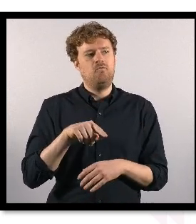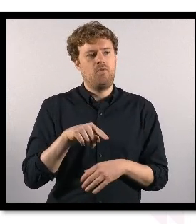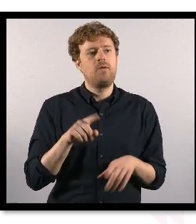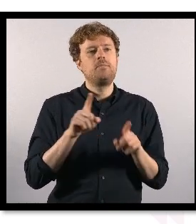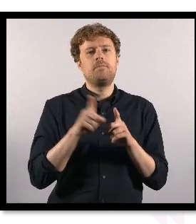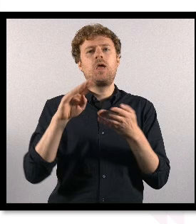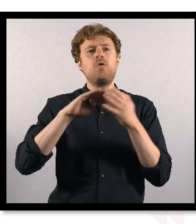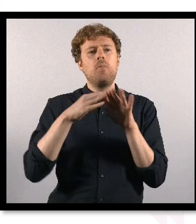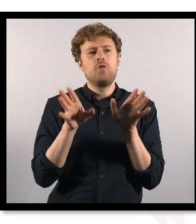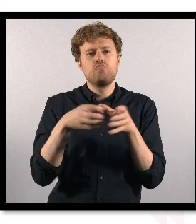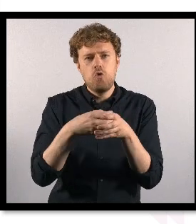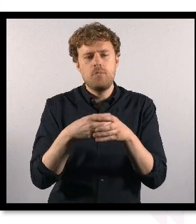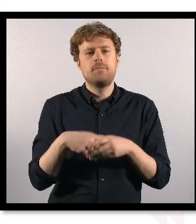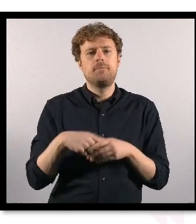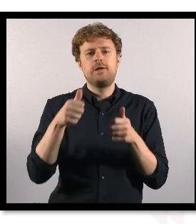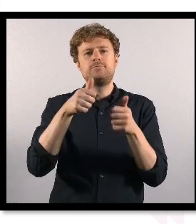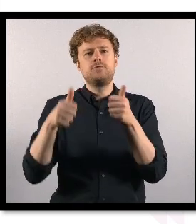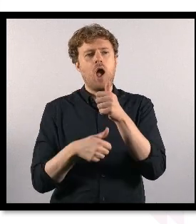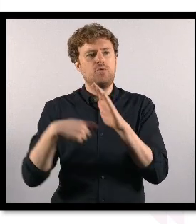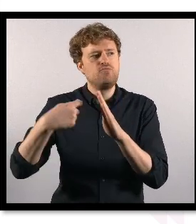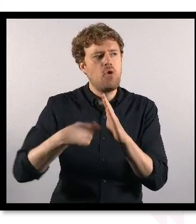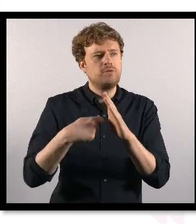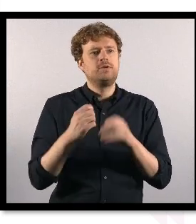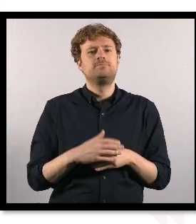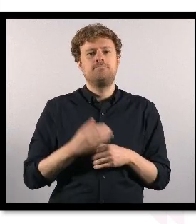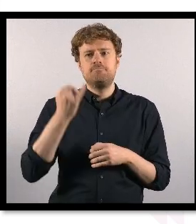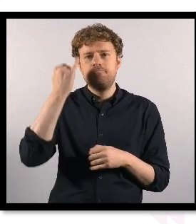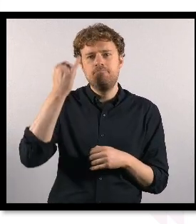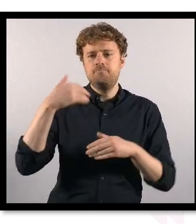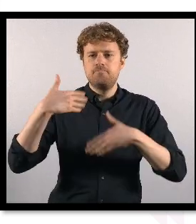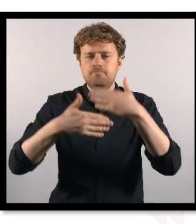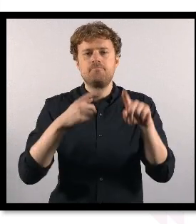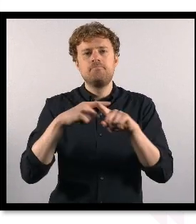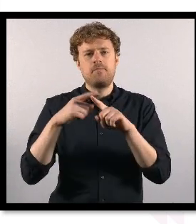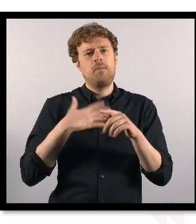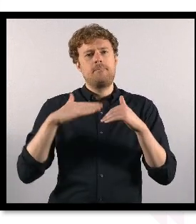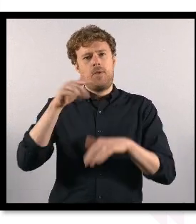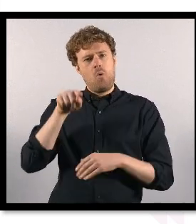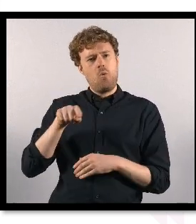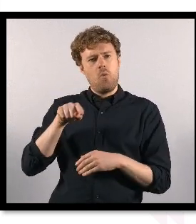are short-lived efforts that have very clear objectives and exit criteria. And currently, we